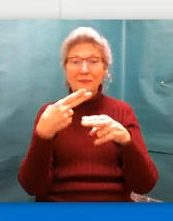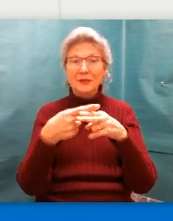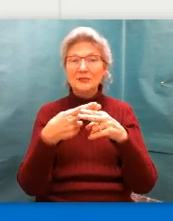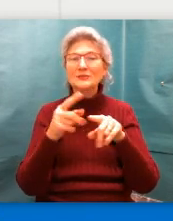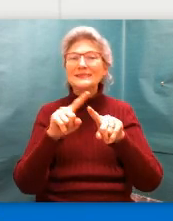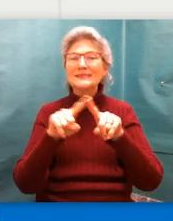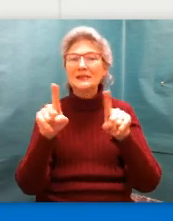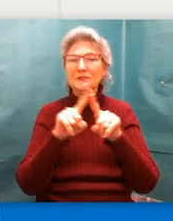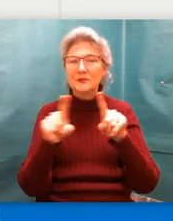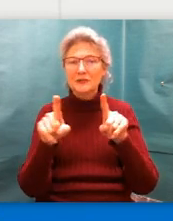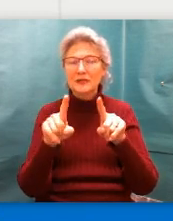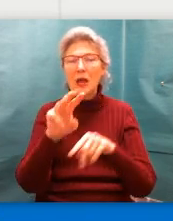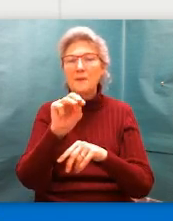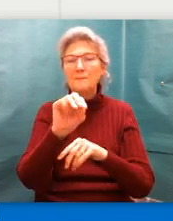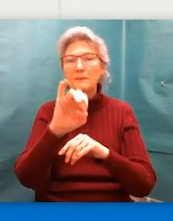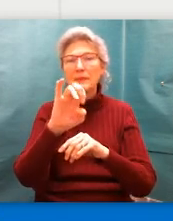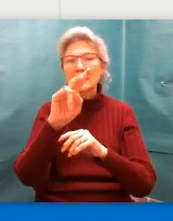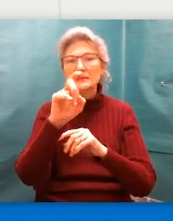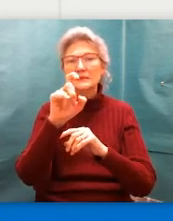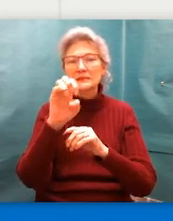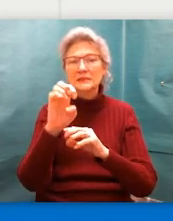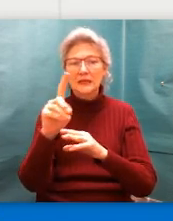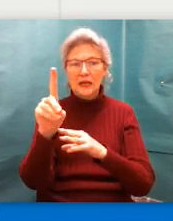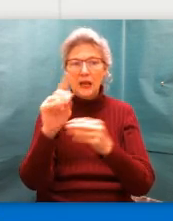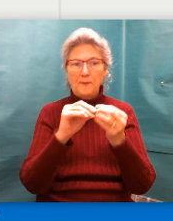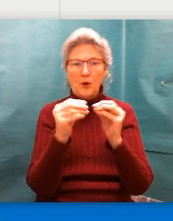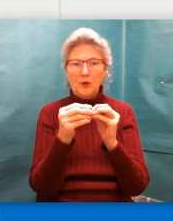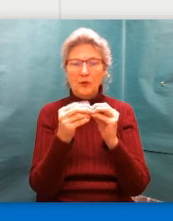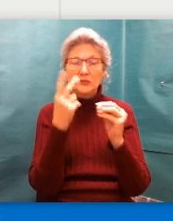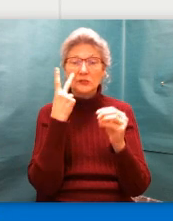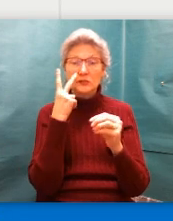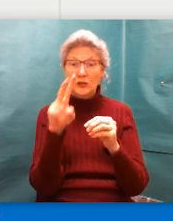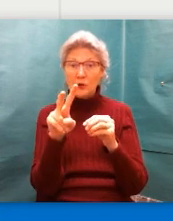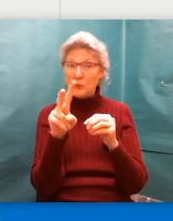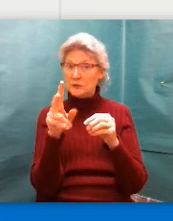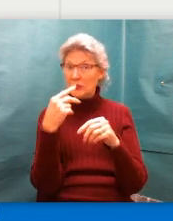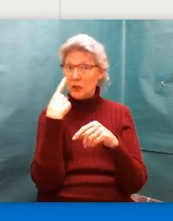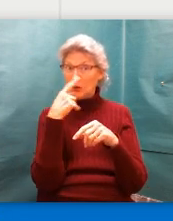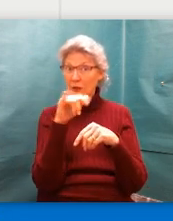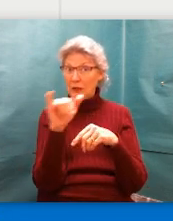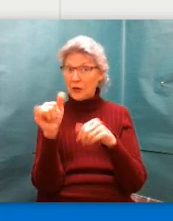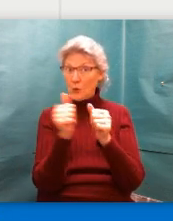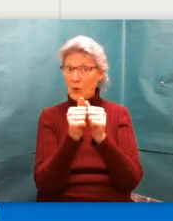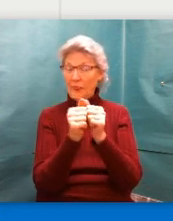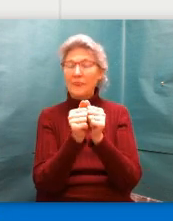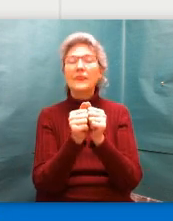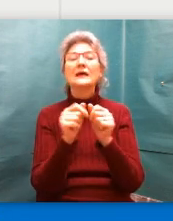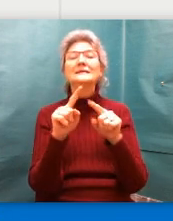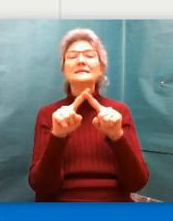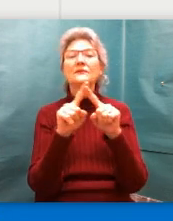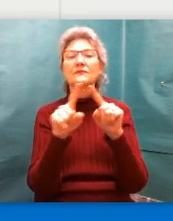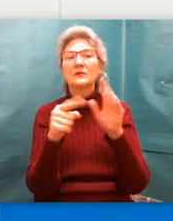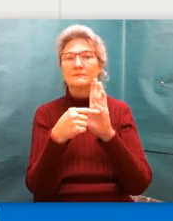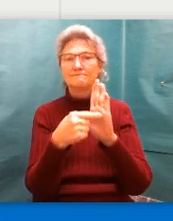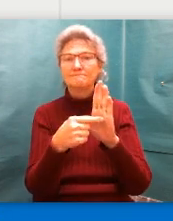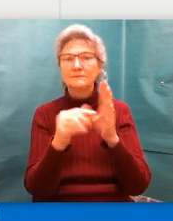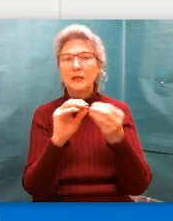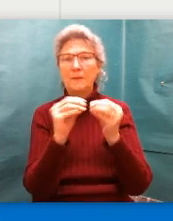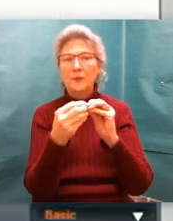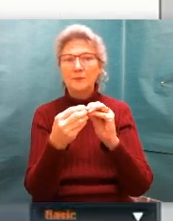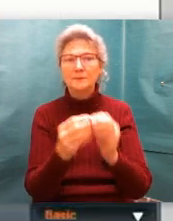mixed number. Let's take a look at what this could look like with a different model.